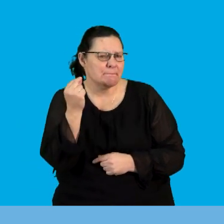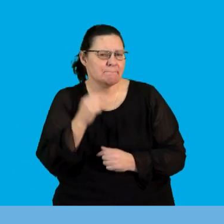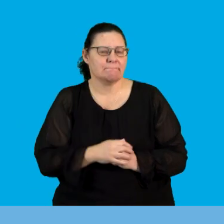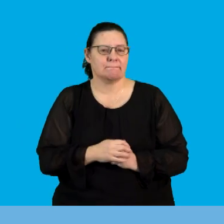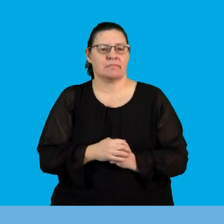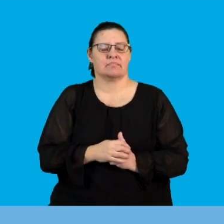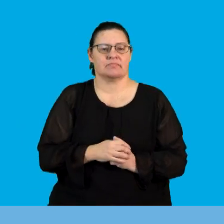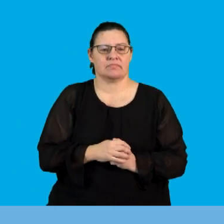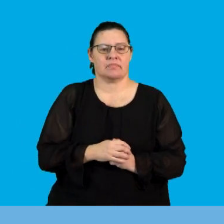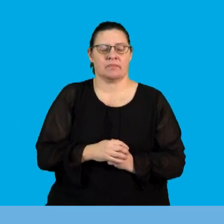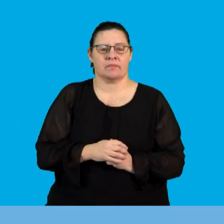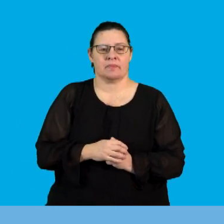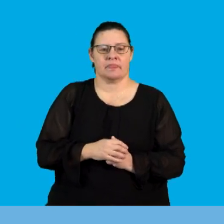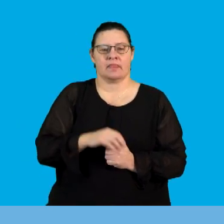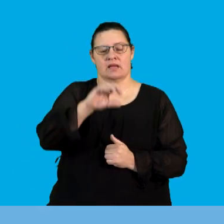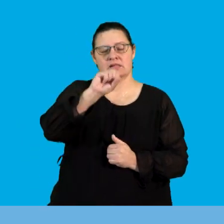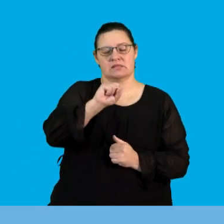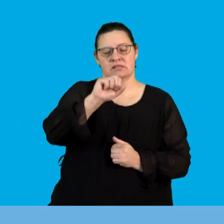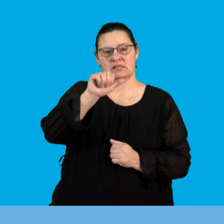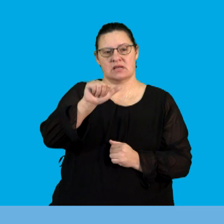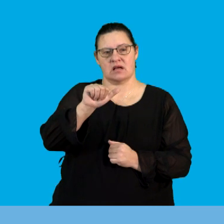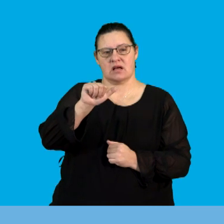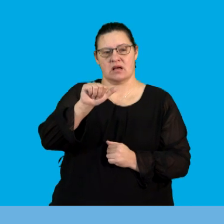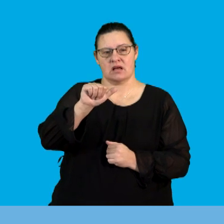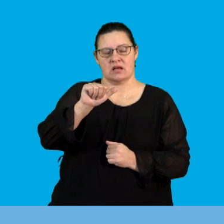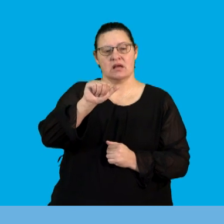is sulfuric acid.